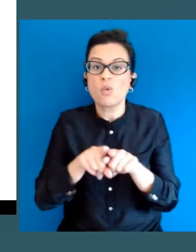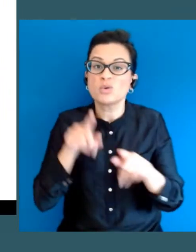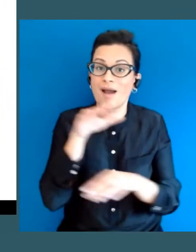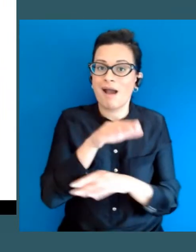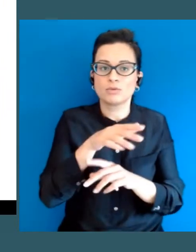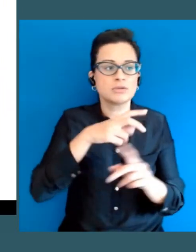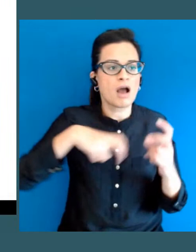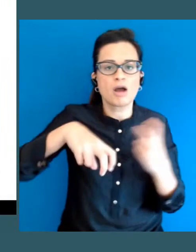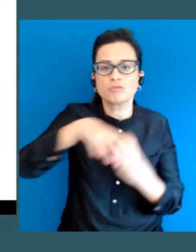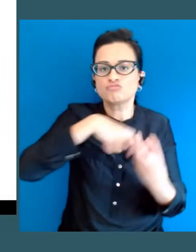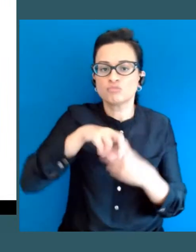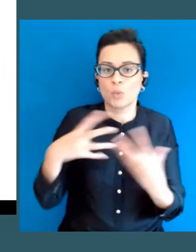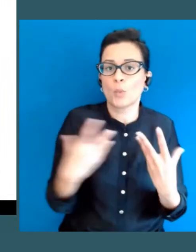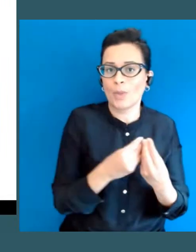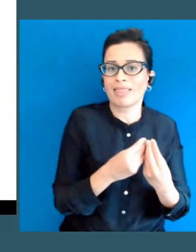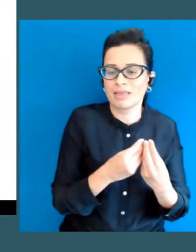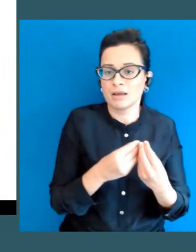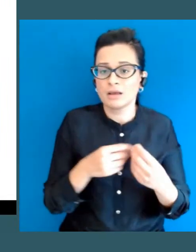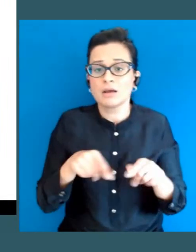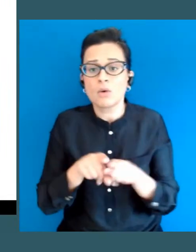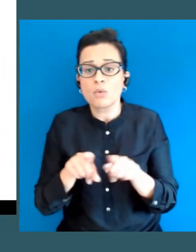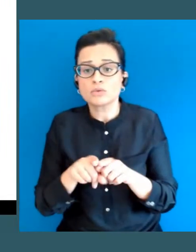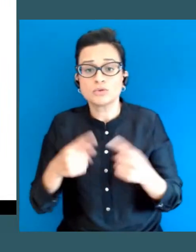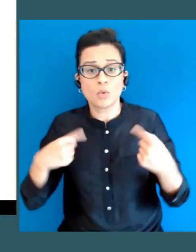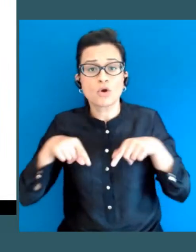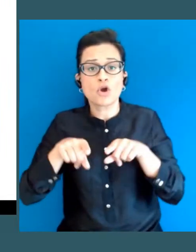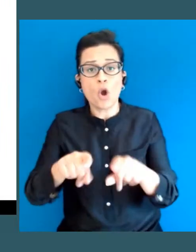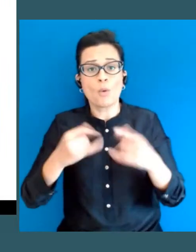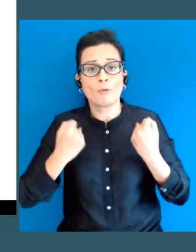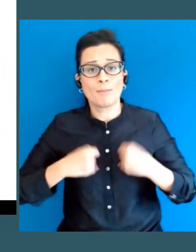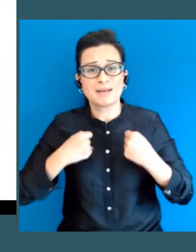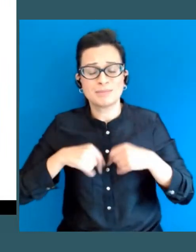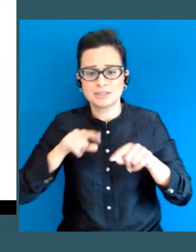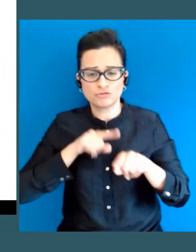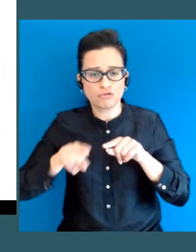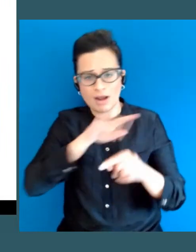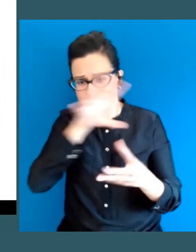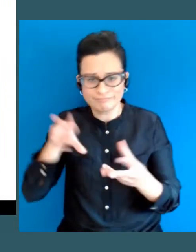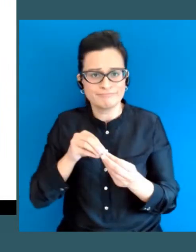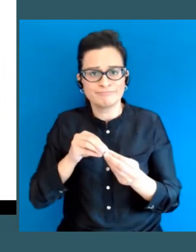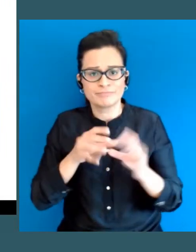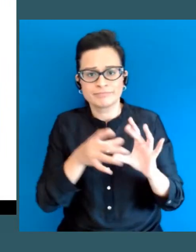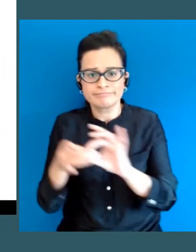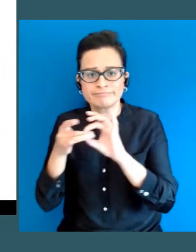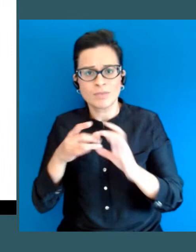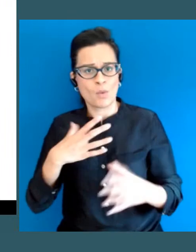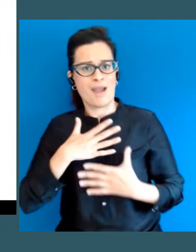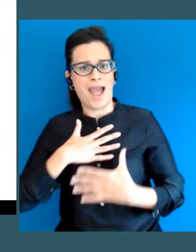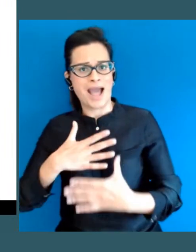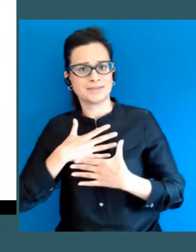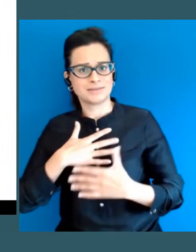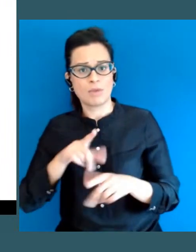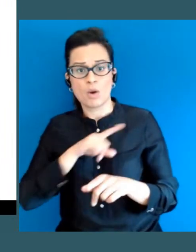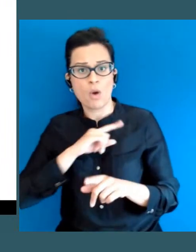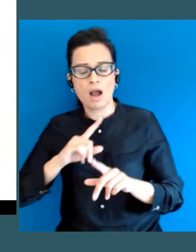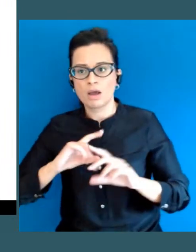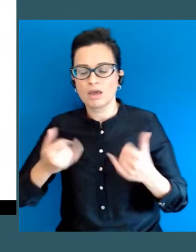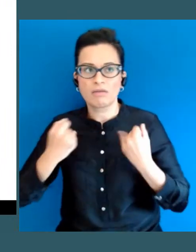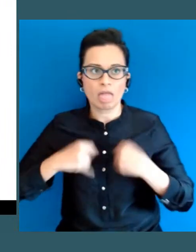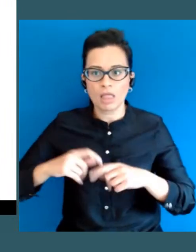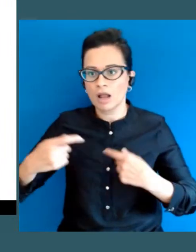consider comorbidities, try to be holistic. So why asthma? Because if your asthma is not well controlled, you're at risk of having a more